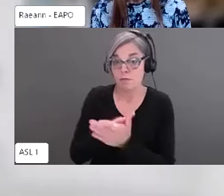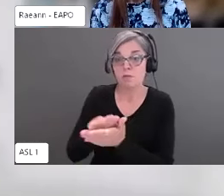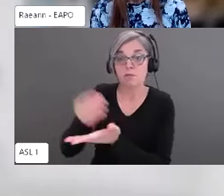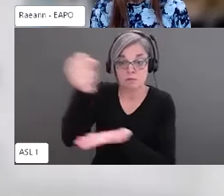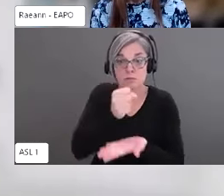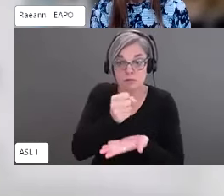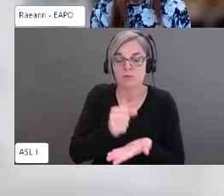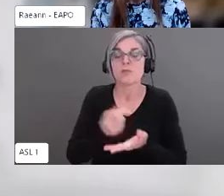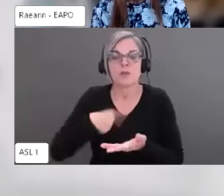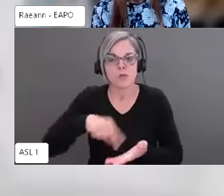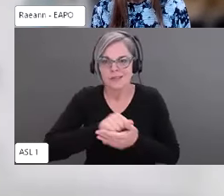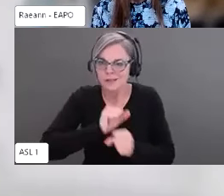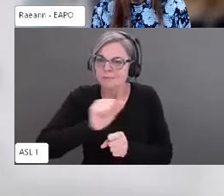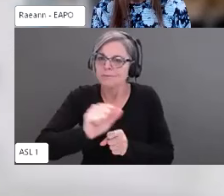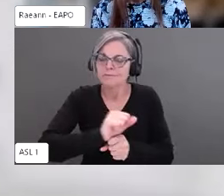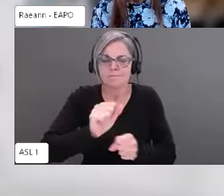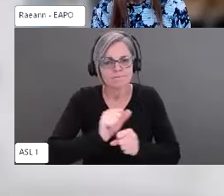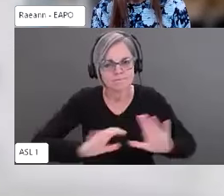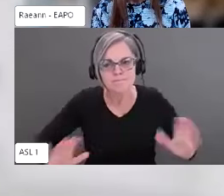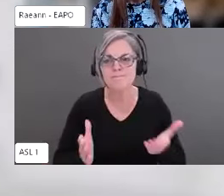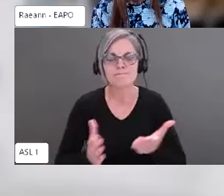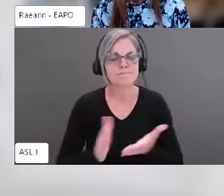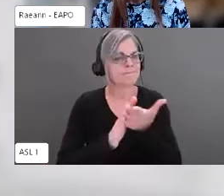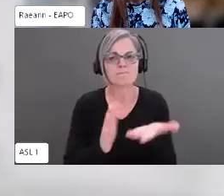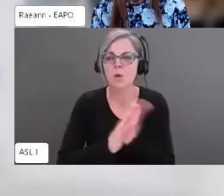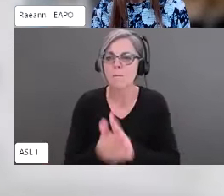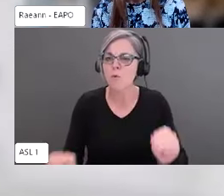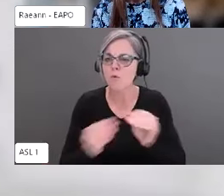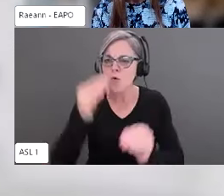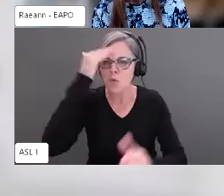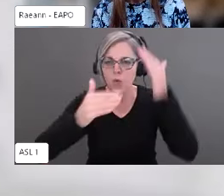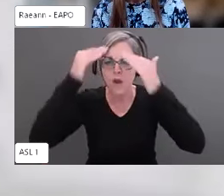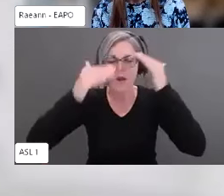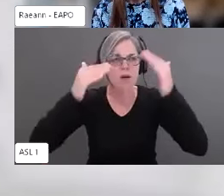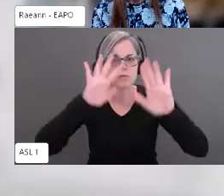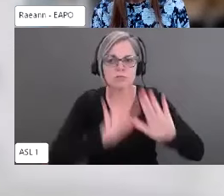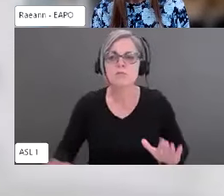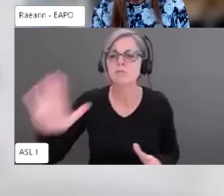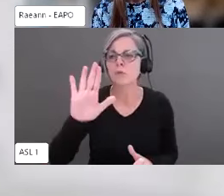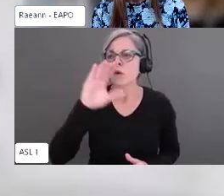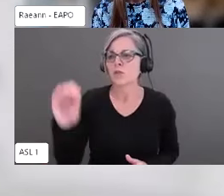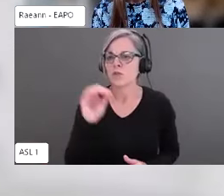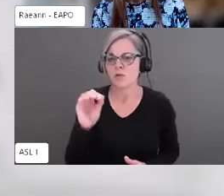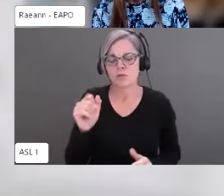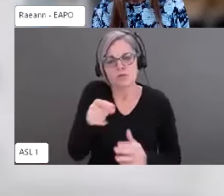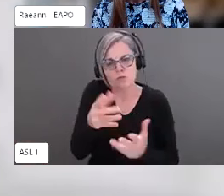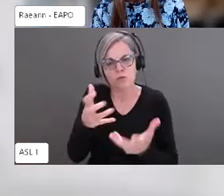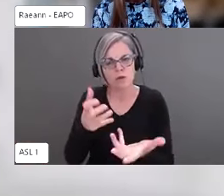the work that's being done across the province to respond more effectively to the abuse of older adults and prevent it from